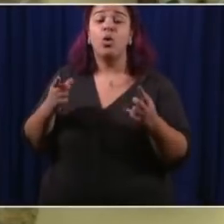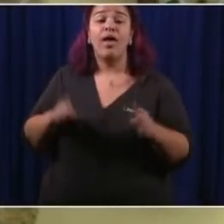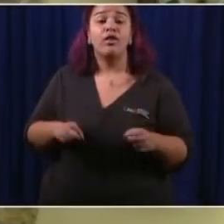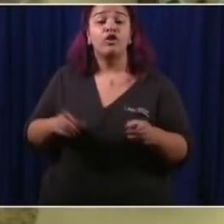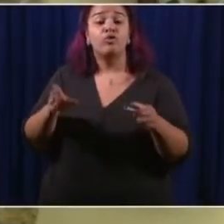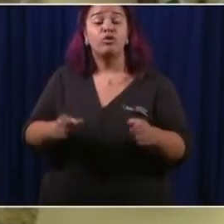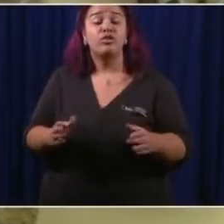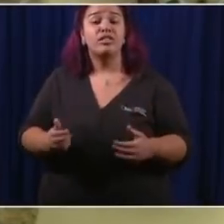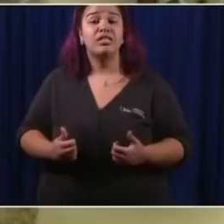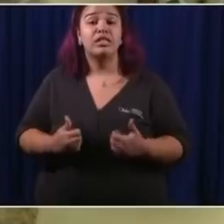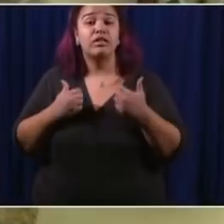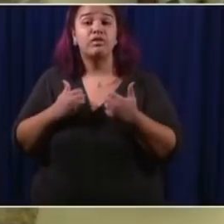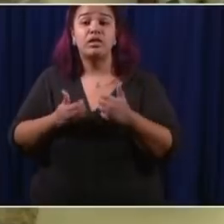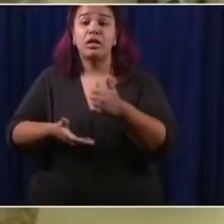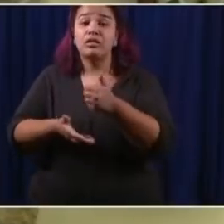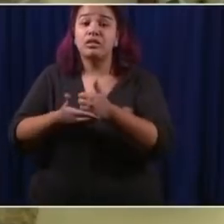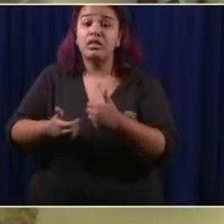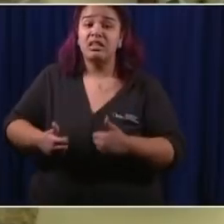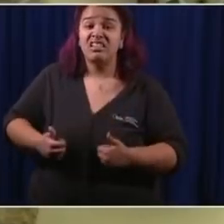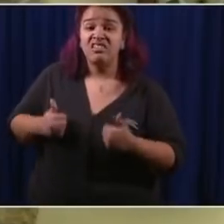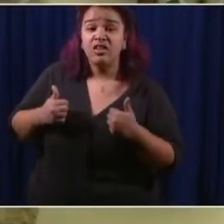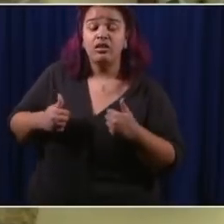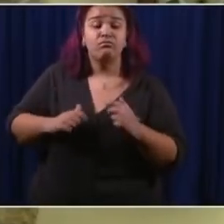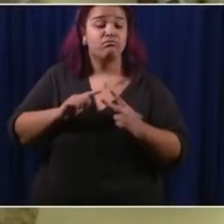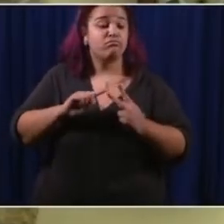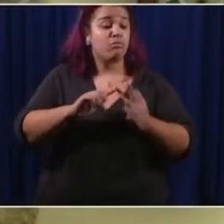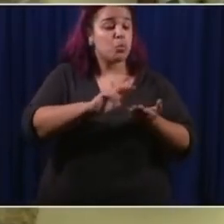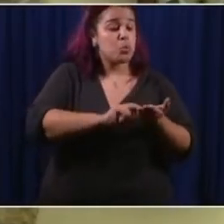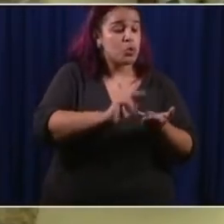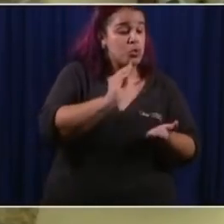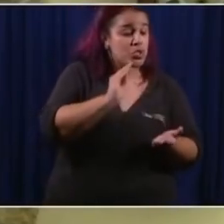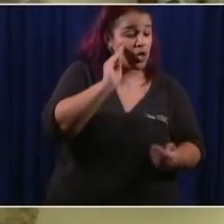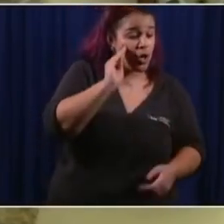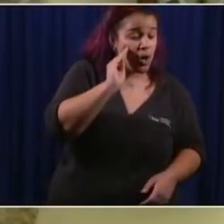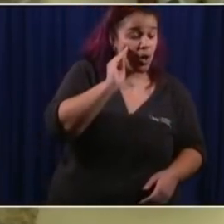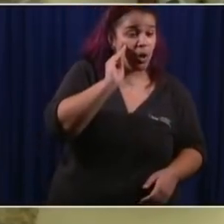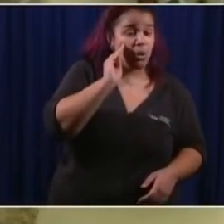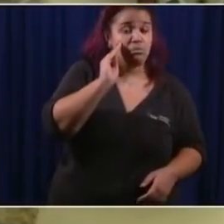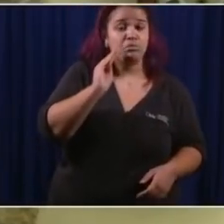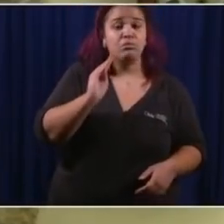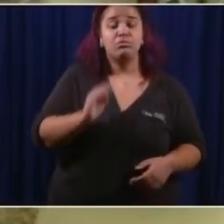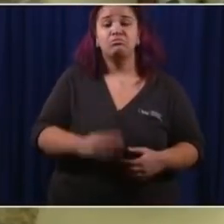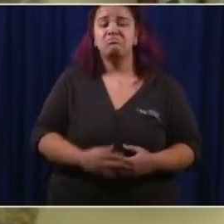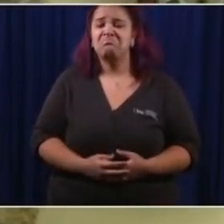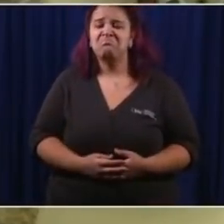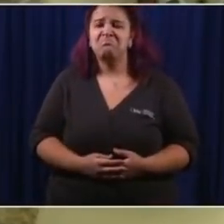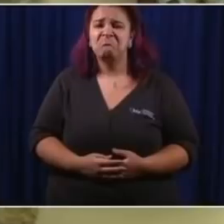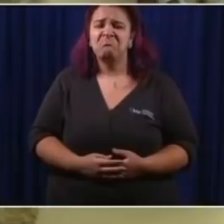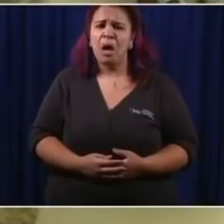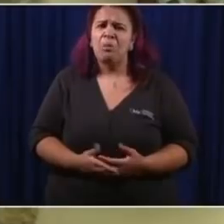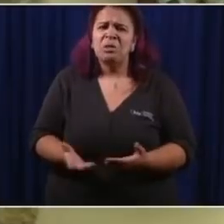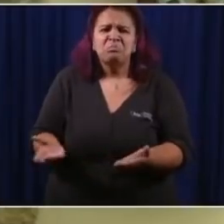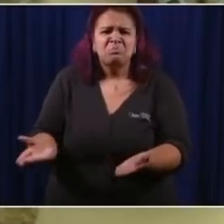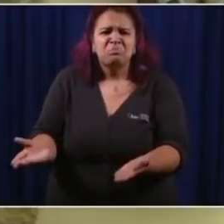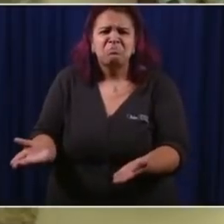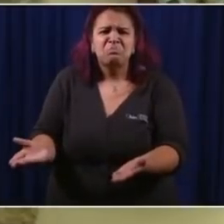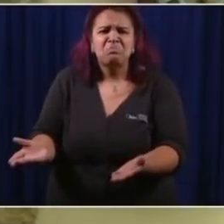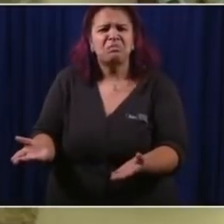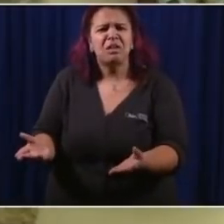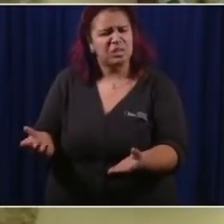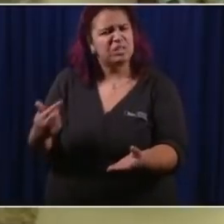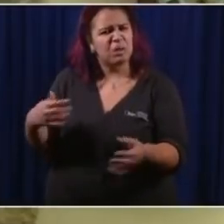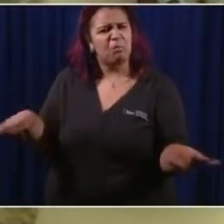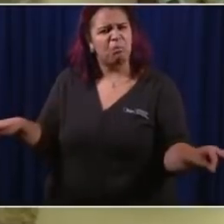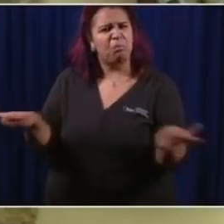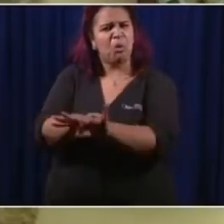whether it is a nursing home, obviously that they have the ability to keep going, and they have the